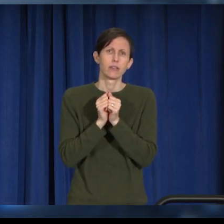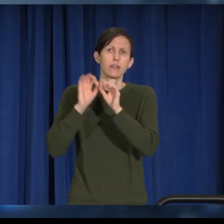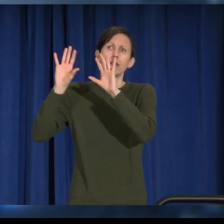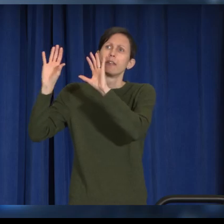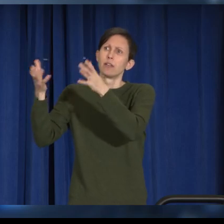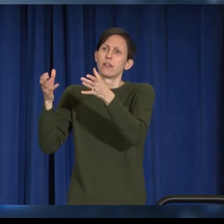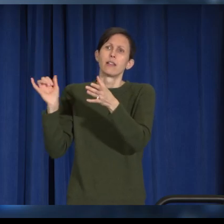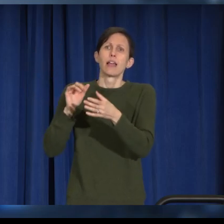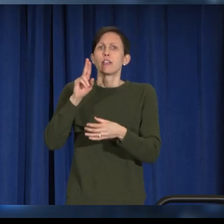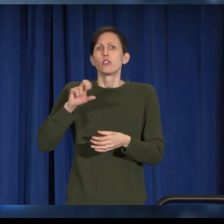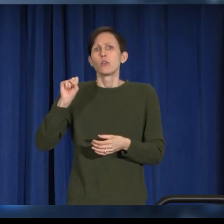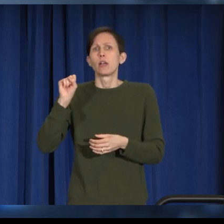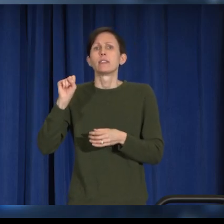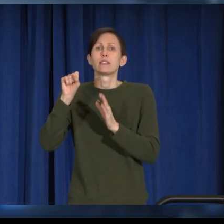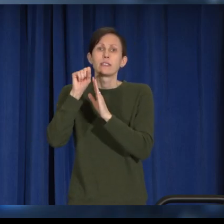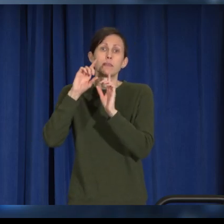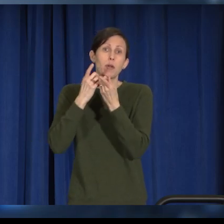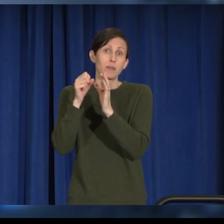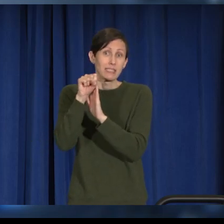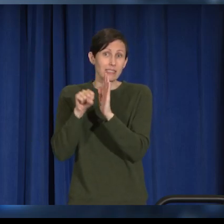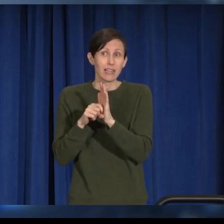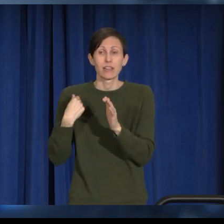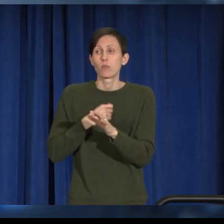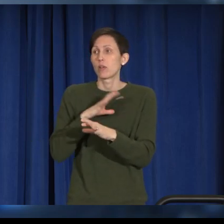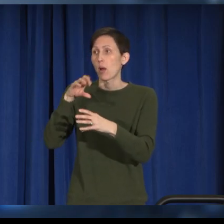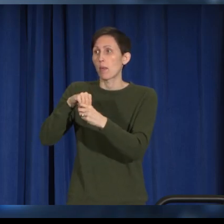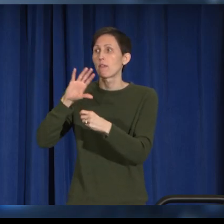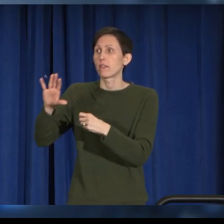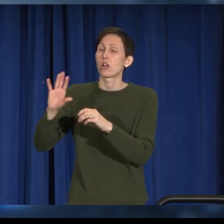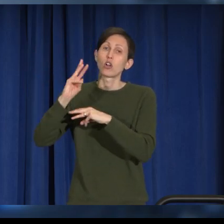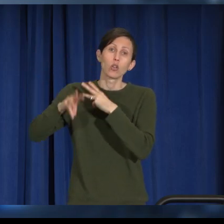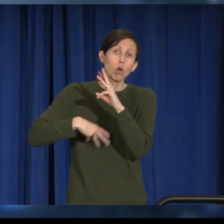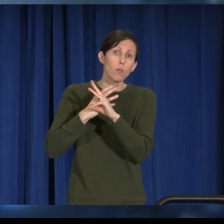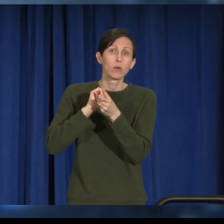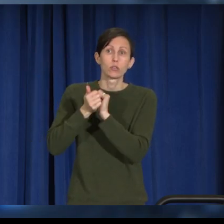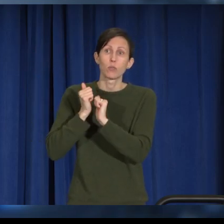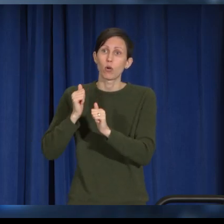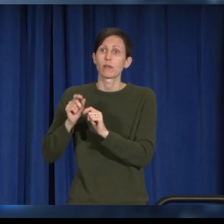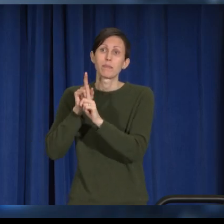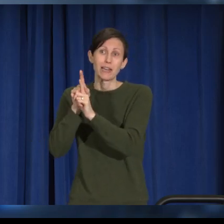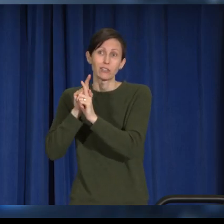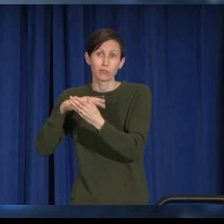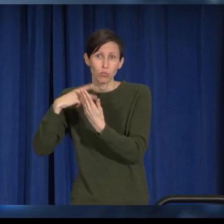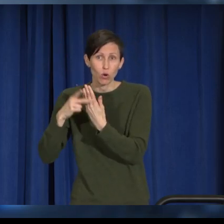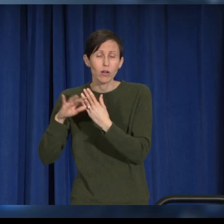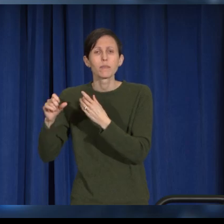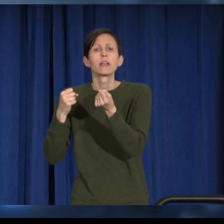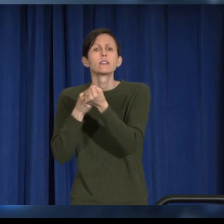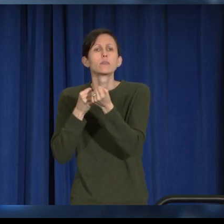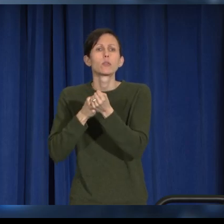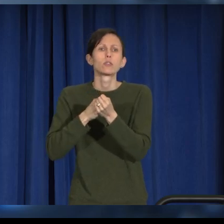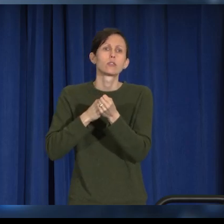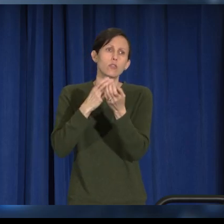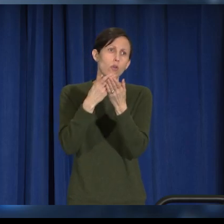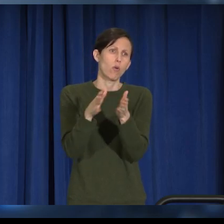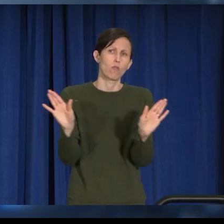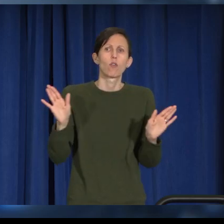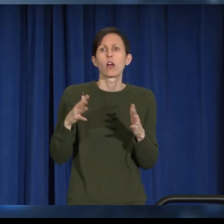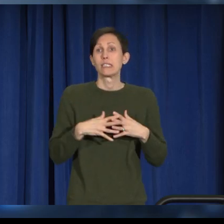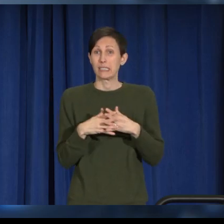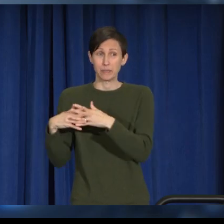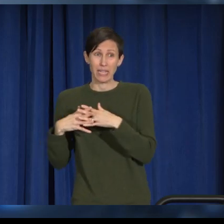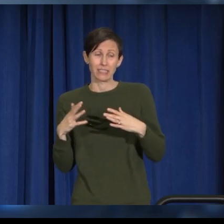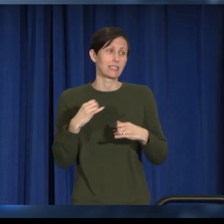the U.S. Department of State, where we're part of their Global Sport Mentorship Program, which supports the overall domestic and